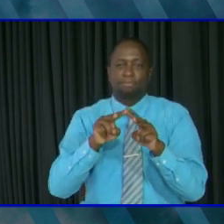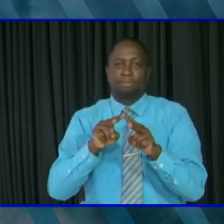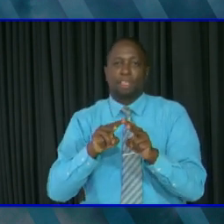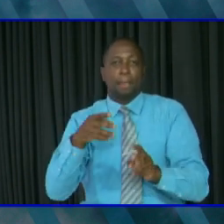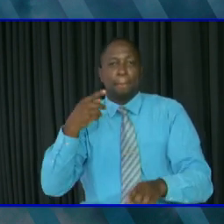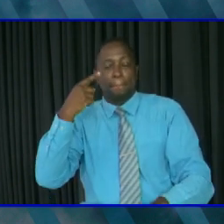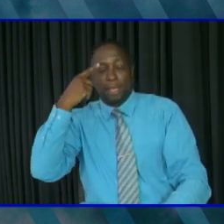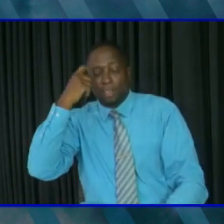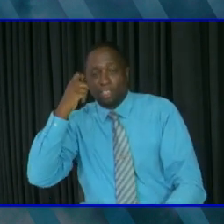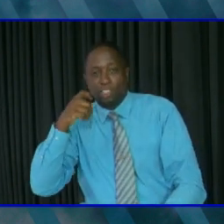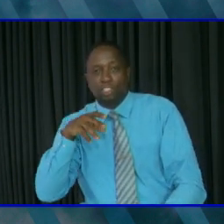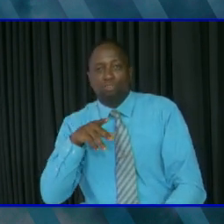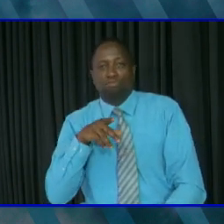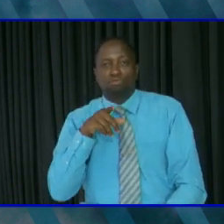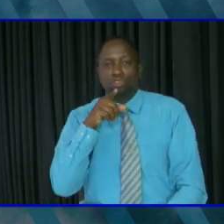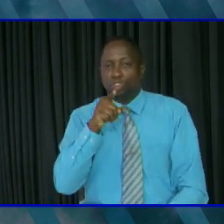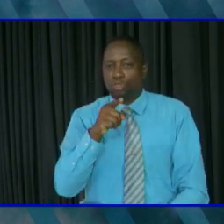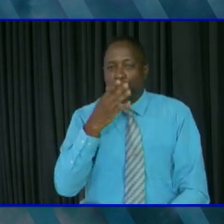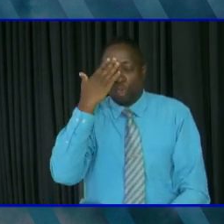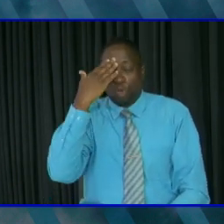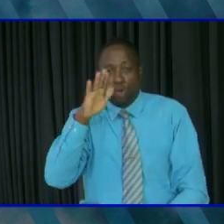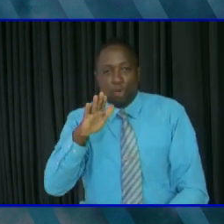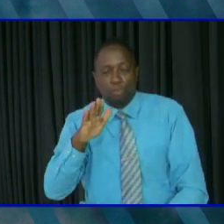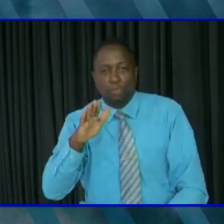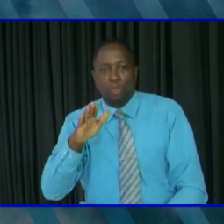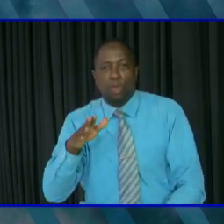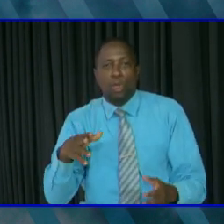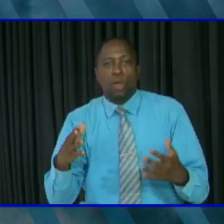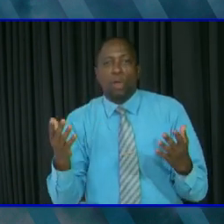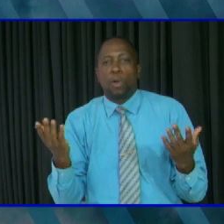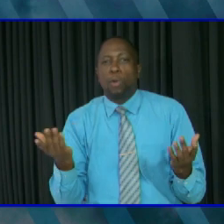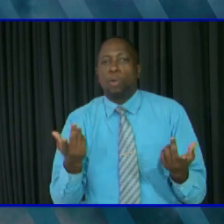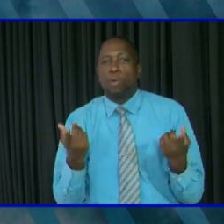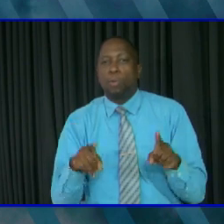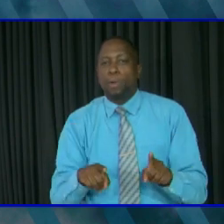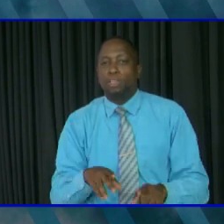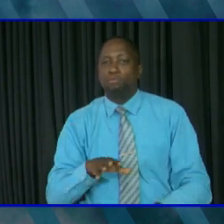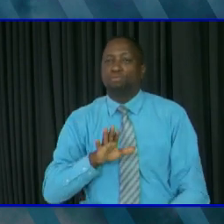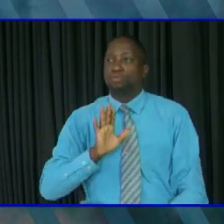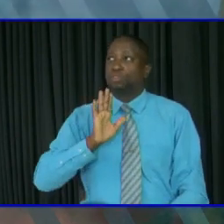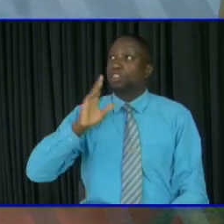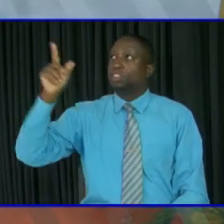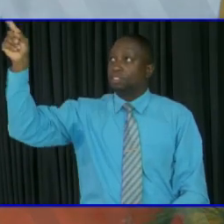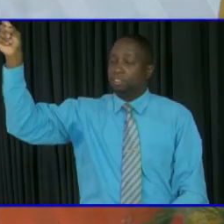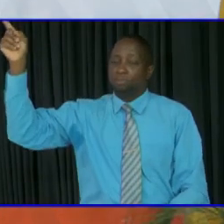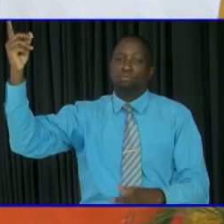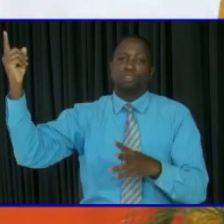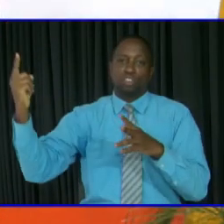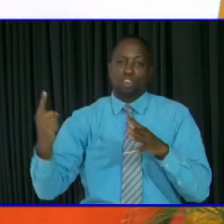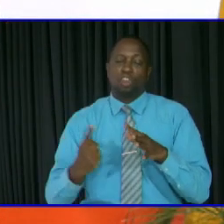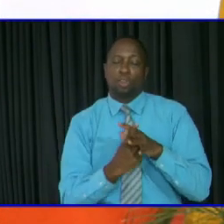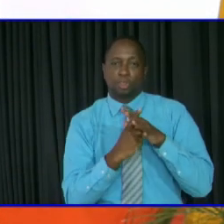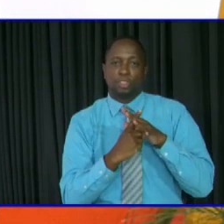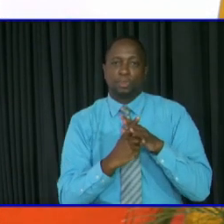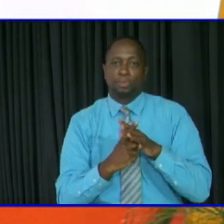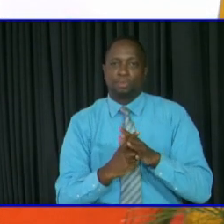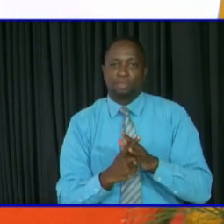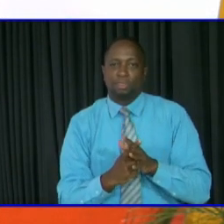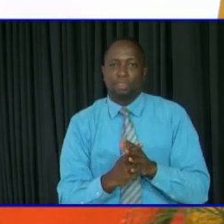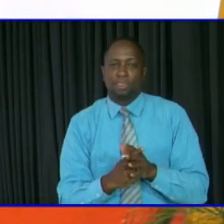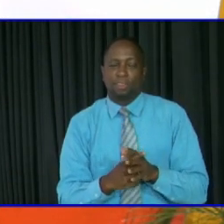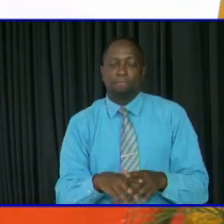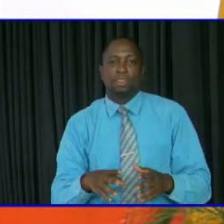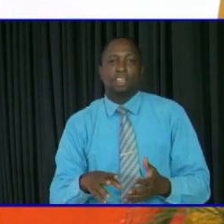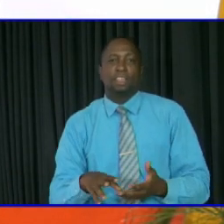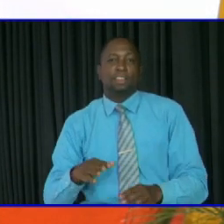for ye know neither the day nor the hour wherein the Son of Man cometh. I speak with you for the next few